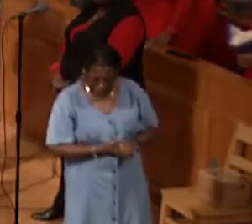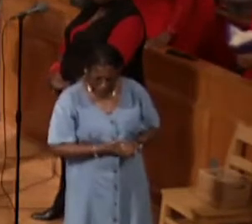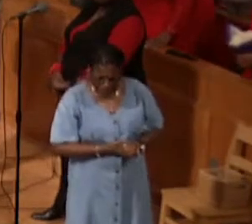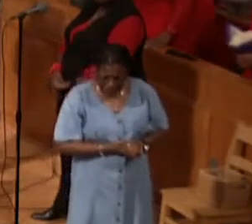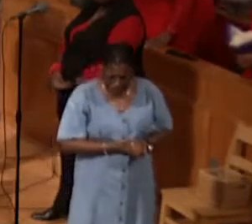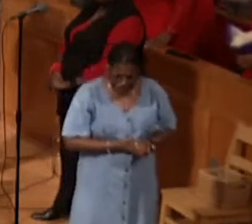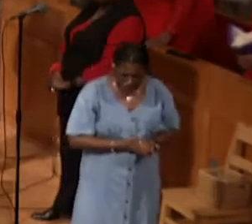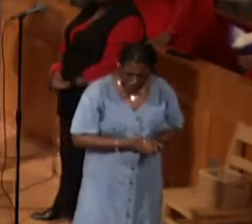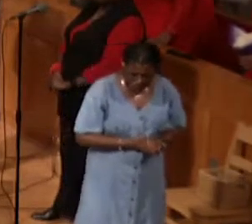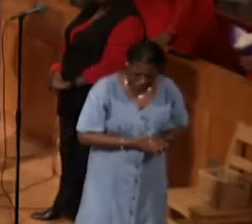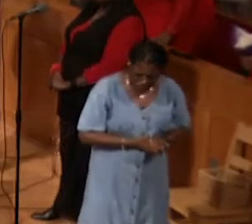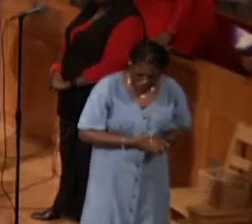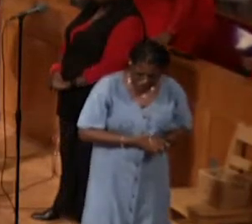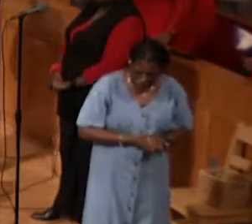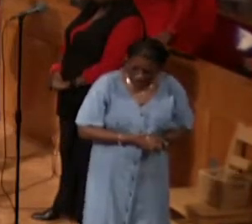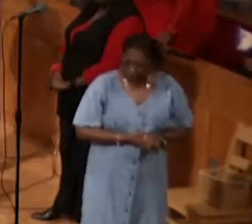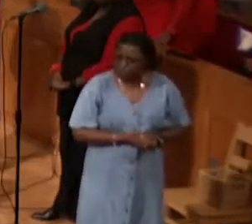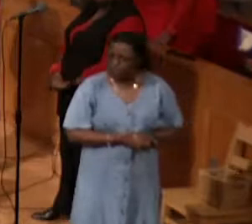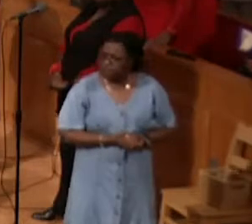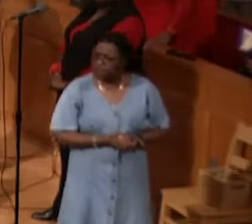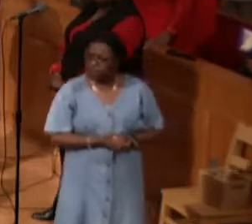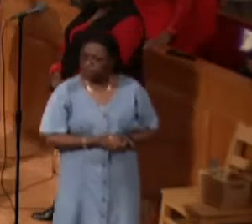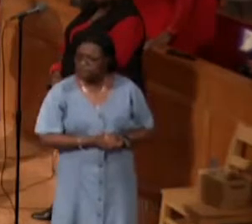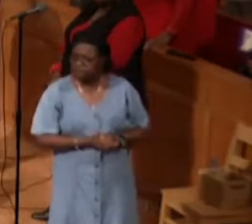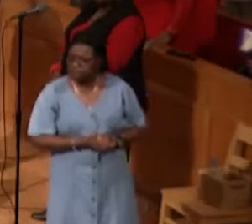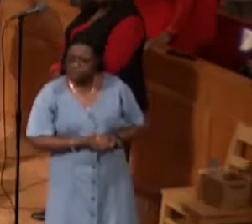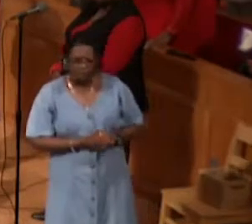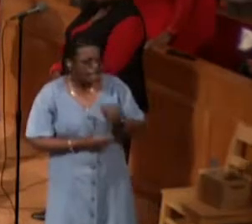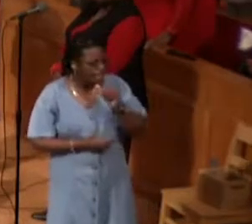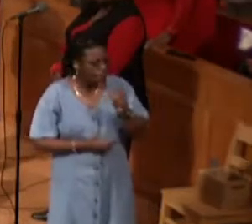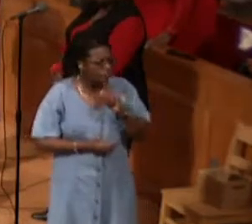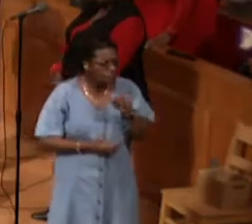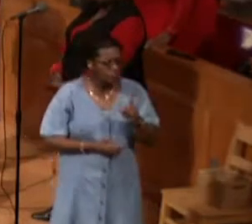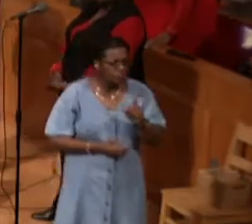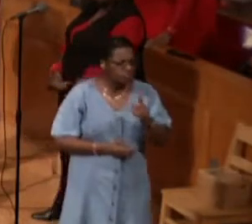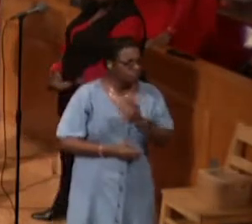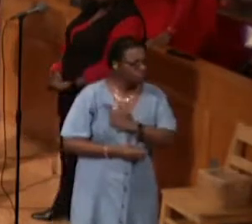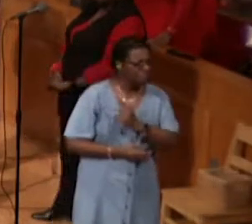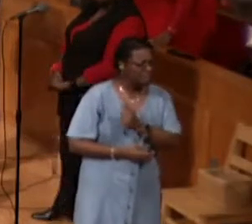want, I don't want a lazy church.